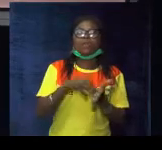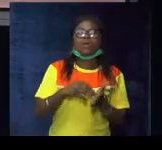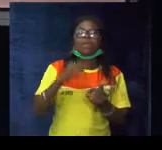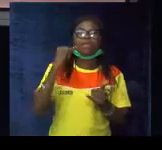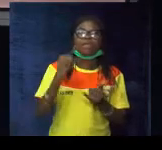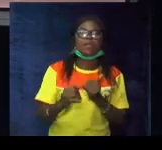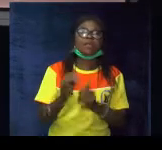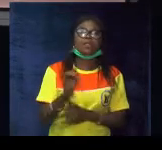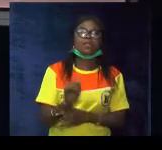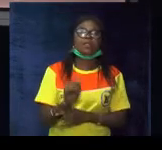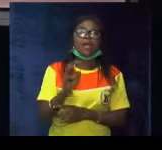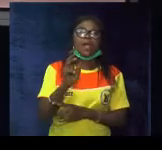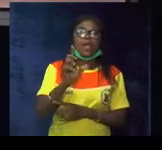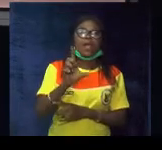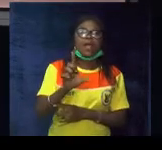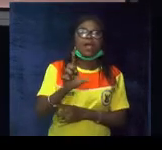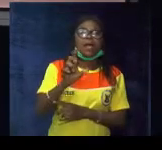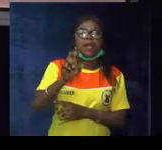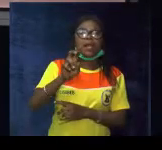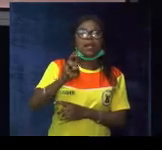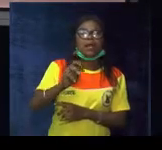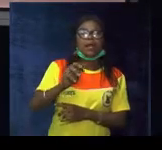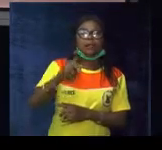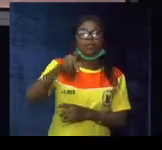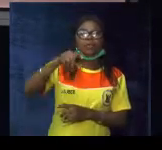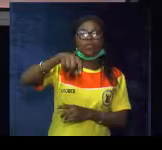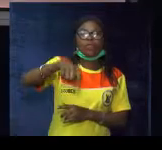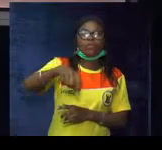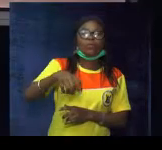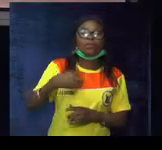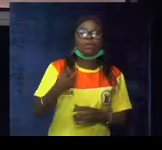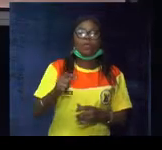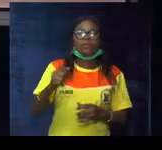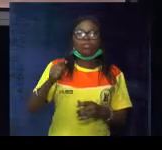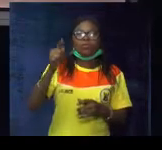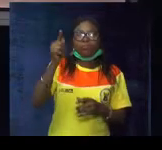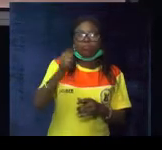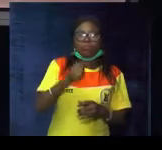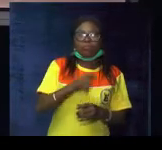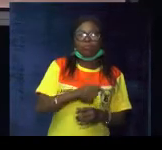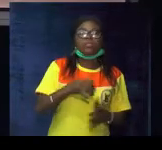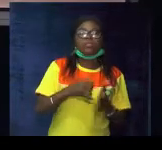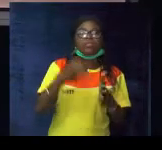Finally, LMQ. Let me trace that for you.